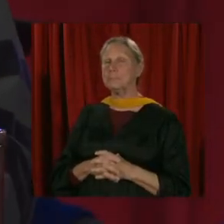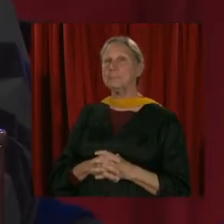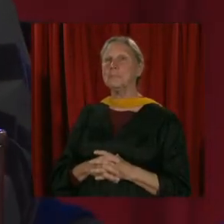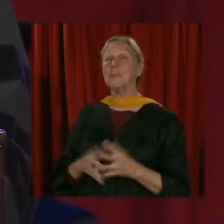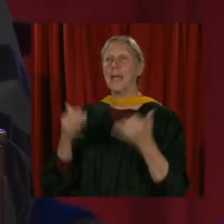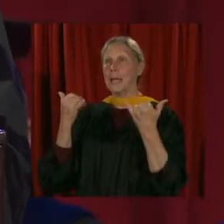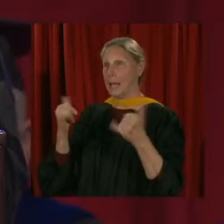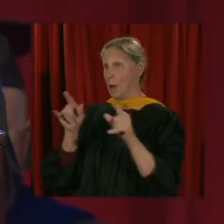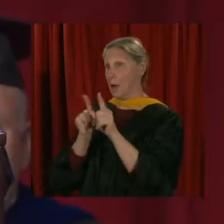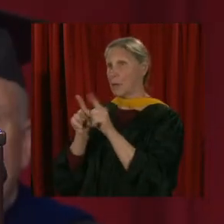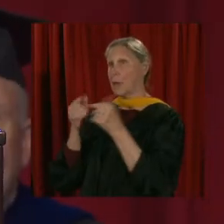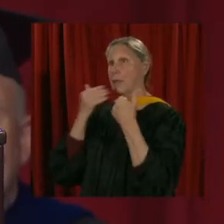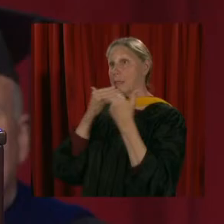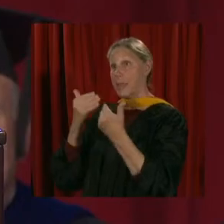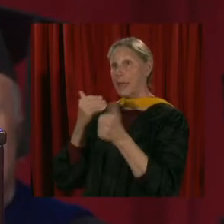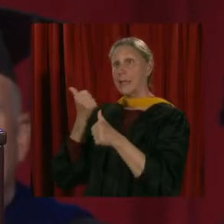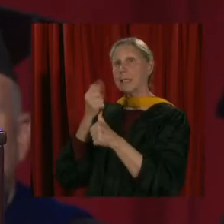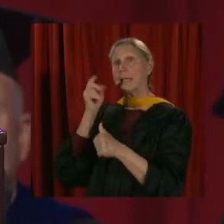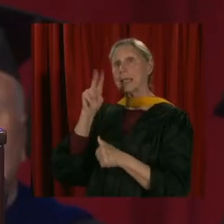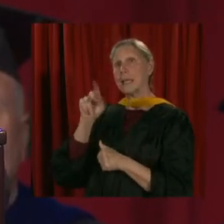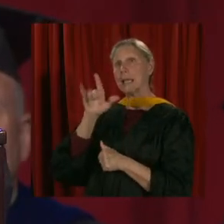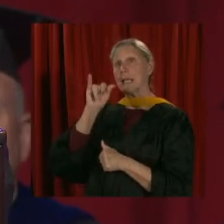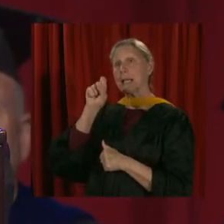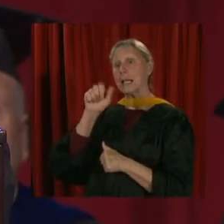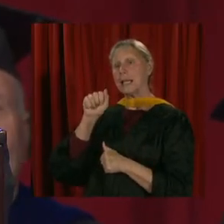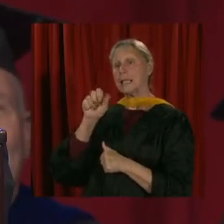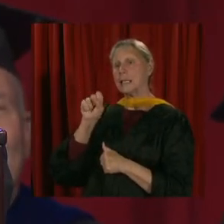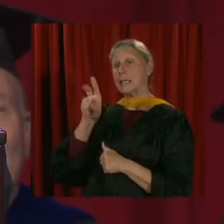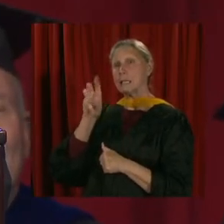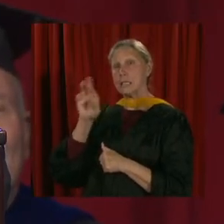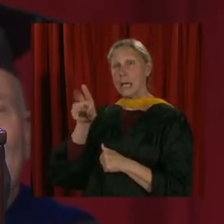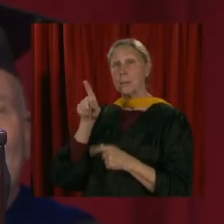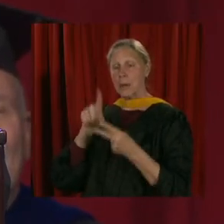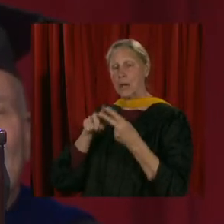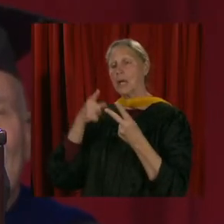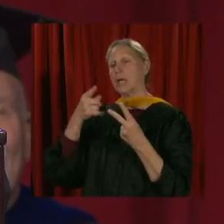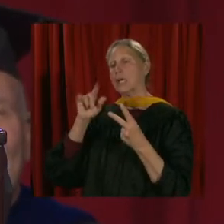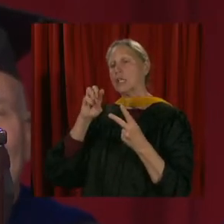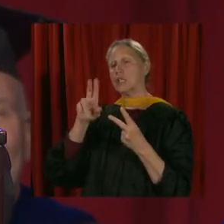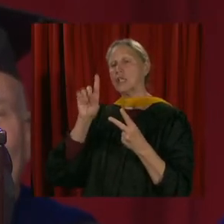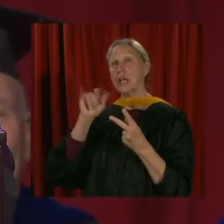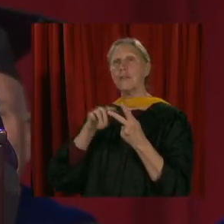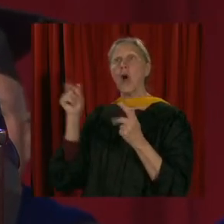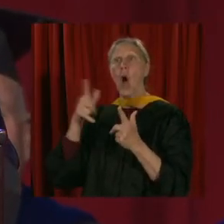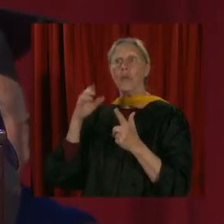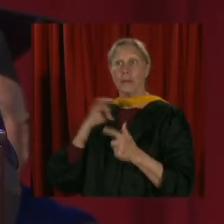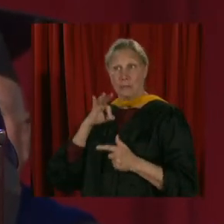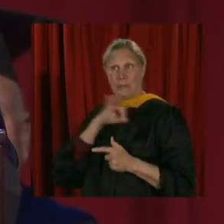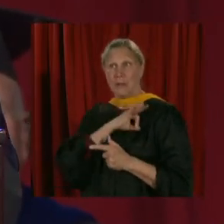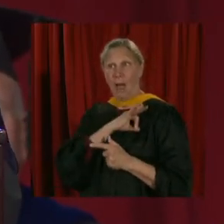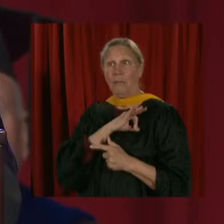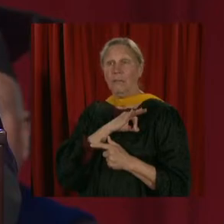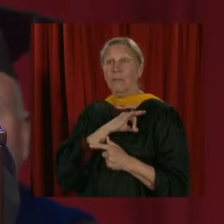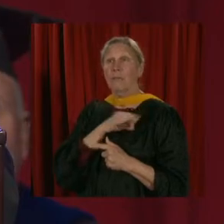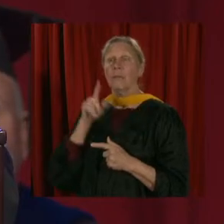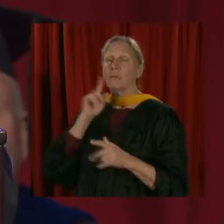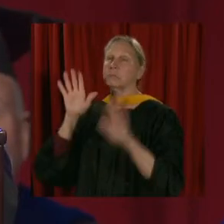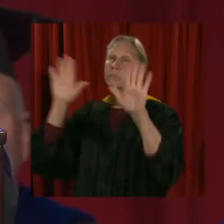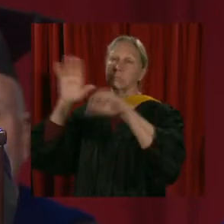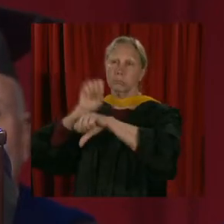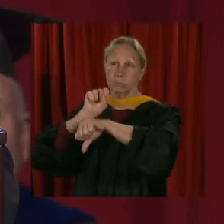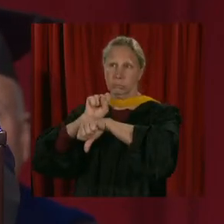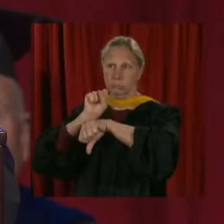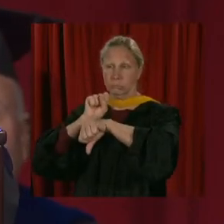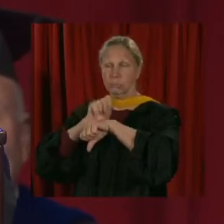I'd like to also thank Assistant Dean Lisa Summerford, Ginger Daly, and the rest of our dedicated staff for their tremendous work